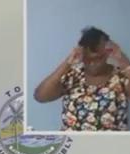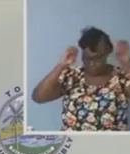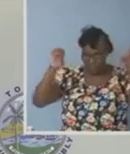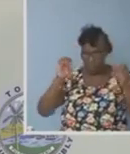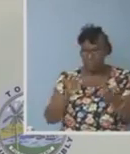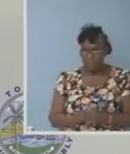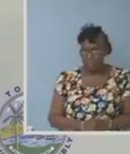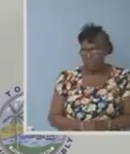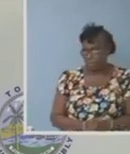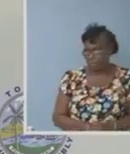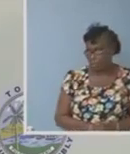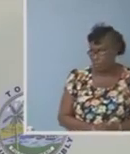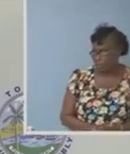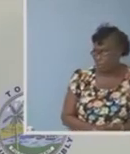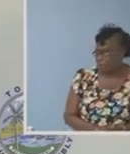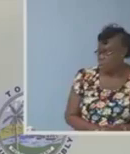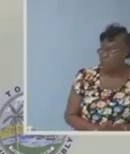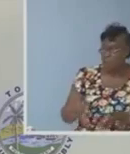additional